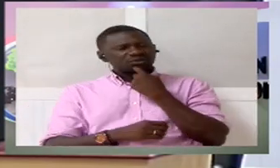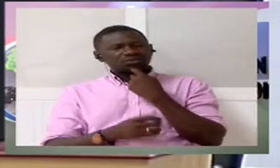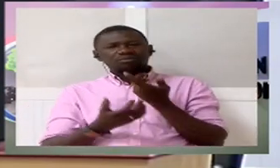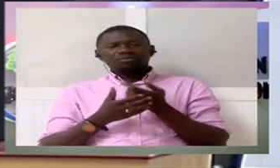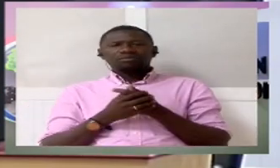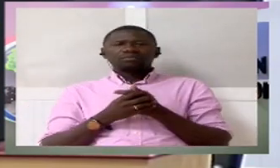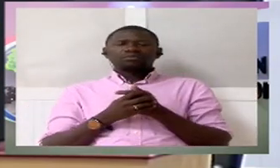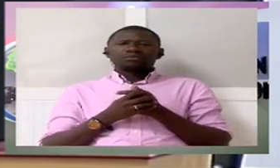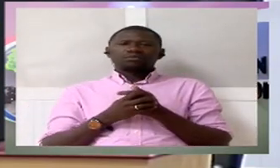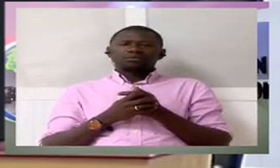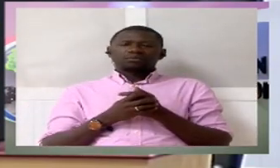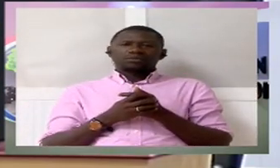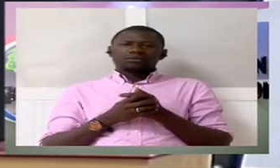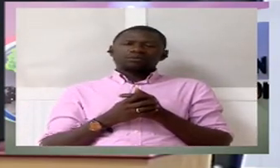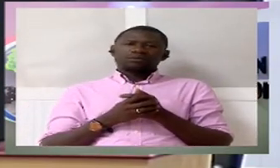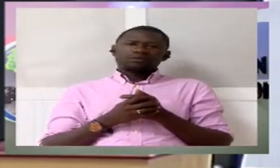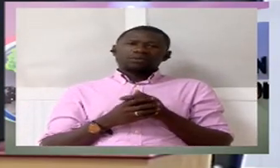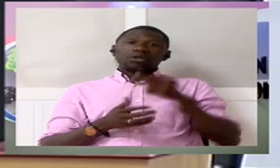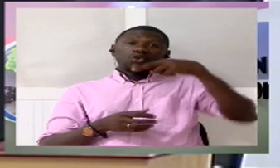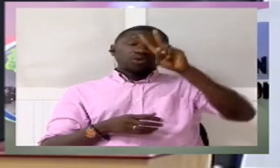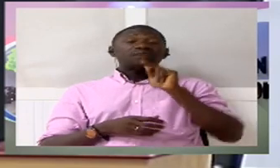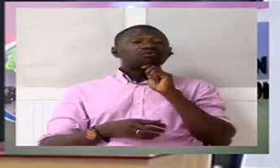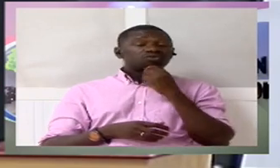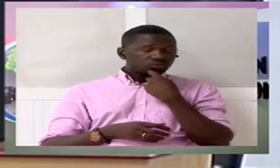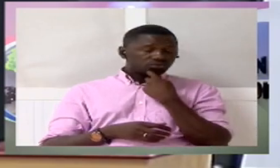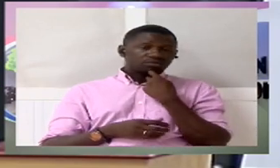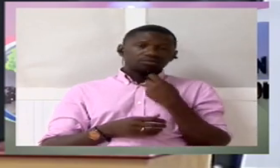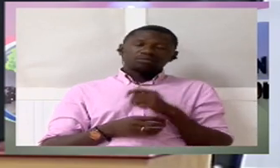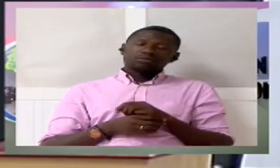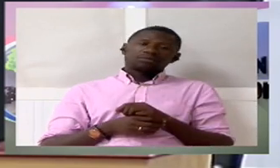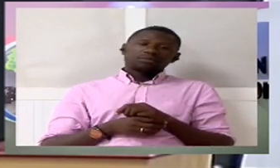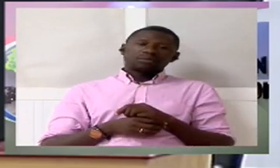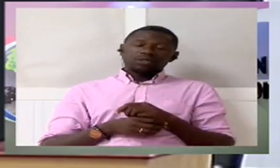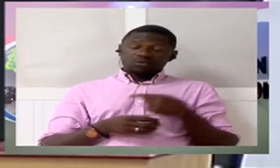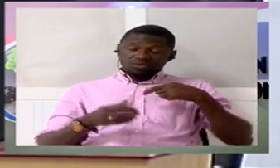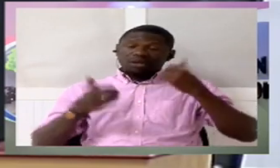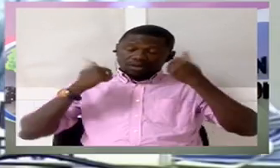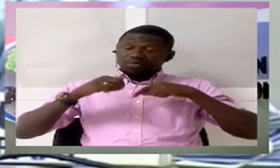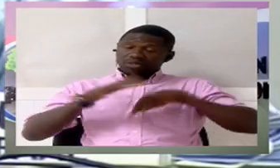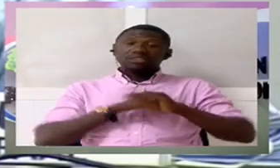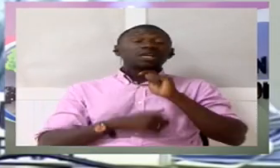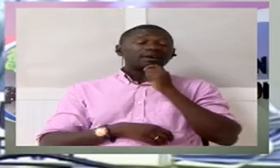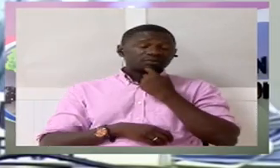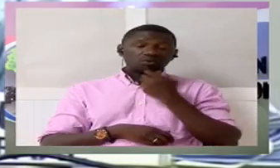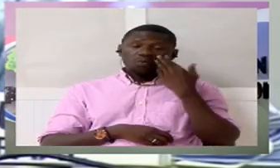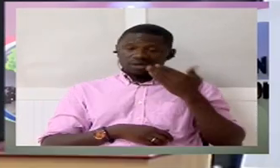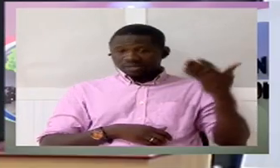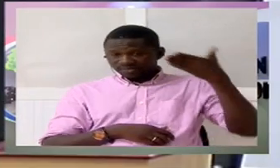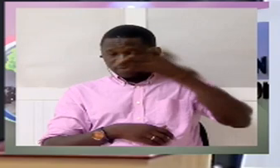lam fosuro. 12 noon. Tilibulo. 12 noon. It was in the afternoon when they came there.